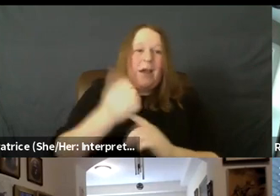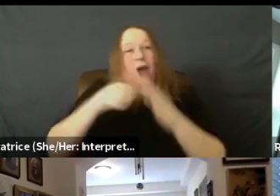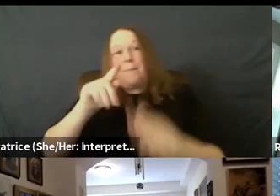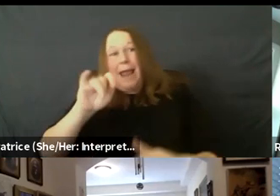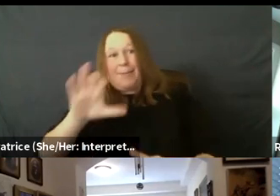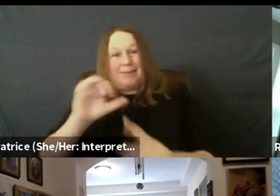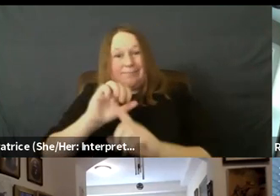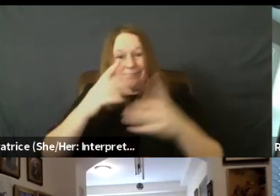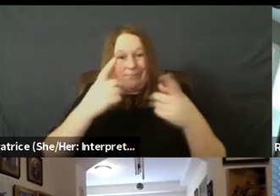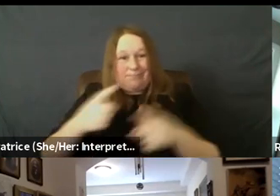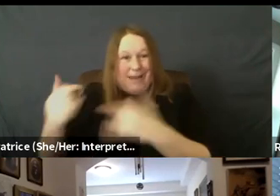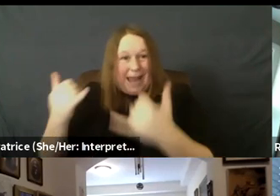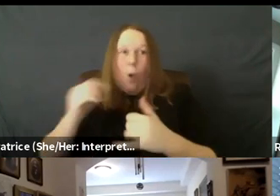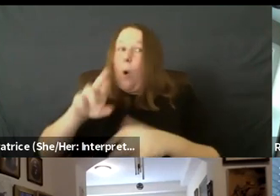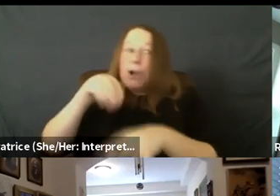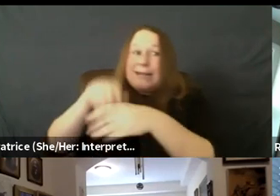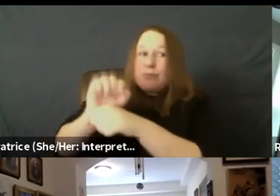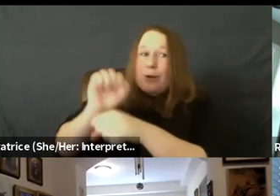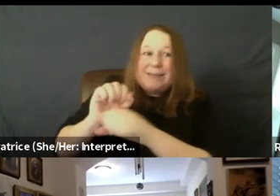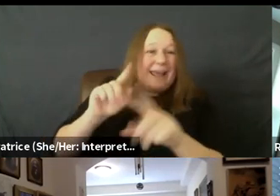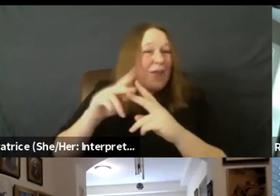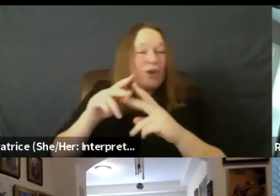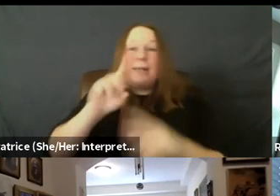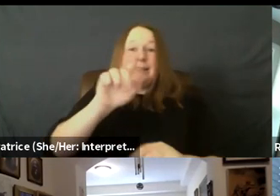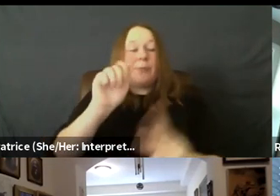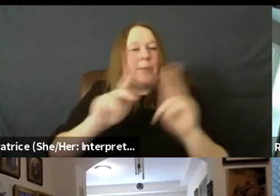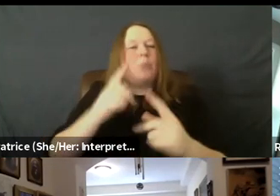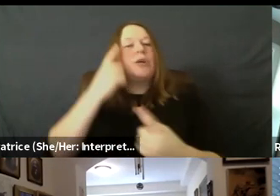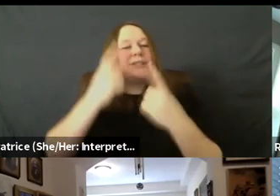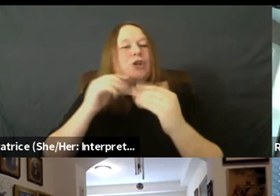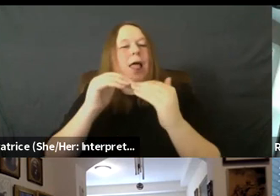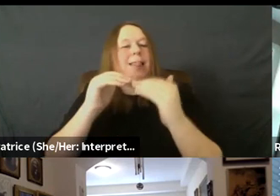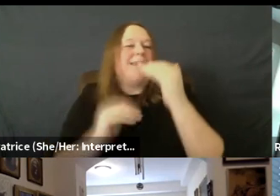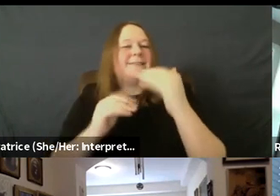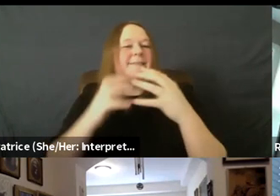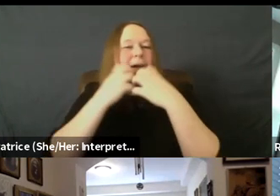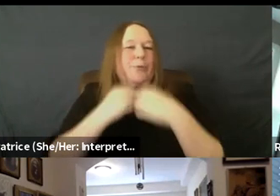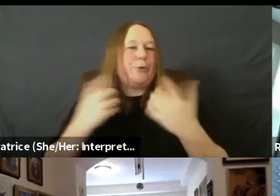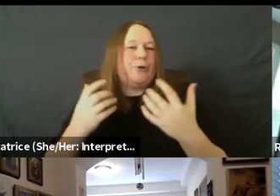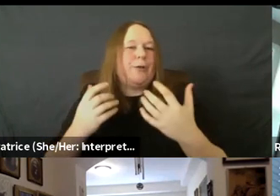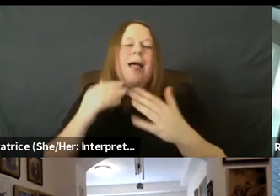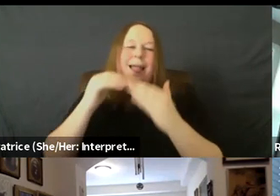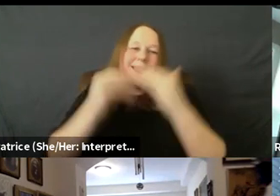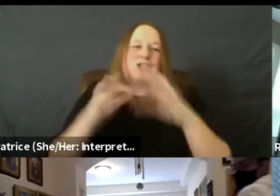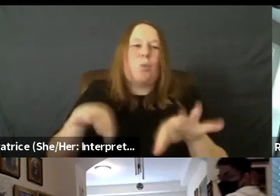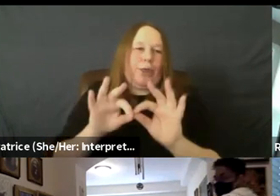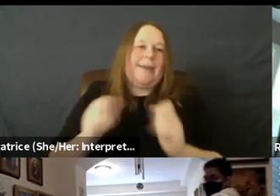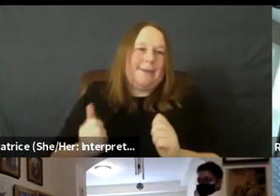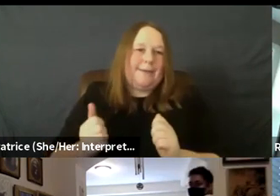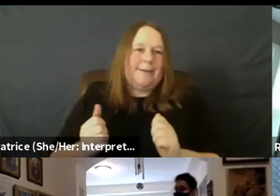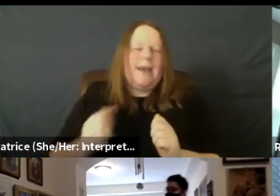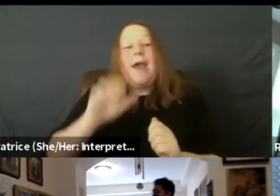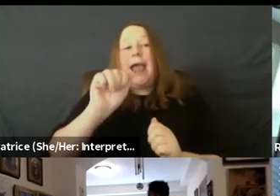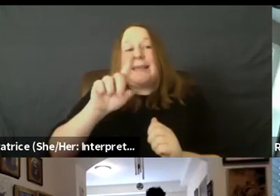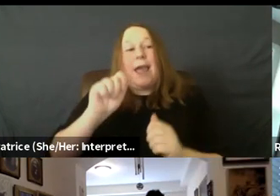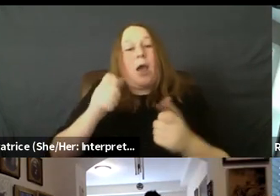now, or in employment, that disabled people are considered less valuable and less worthy. And the ADA offers